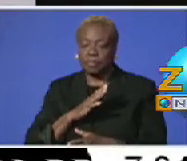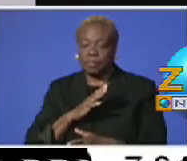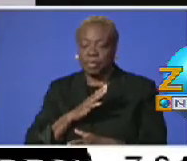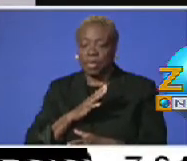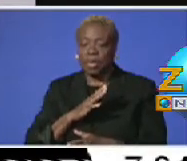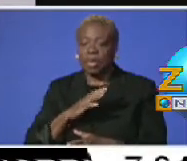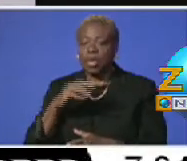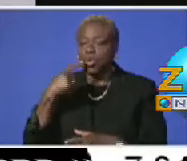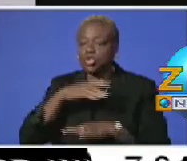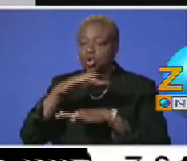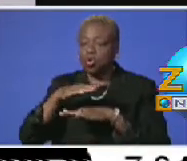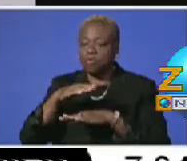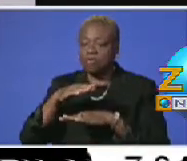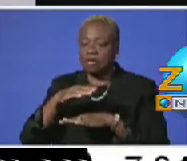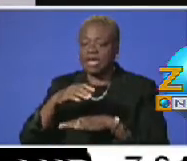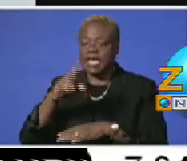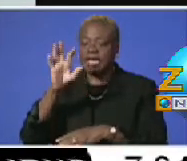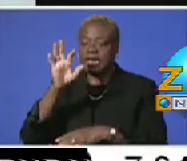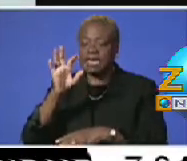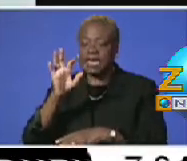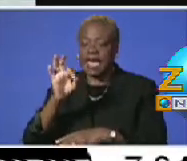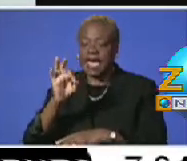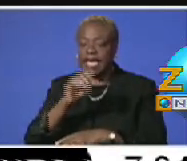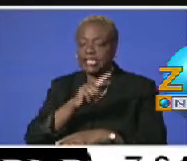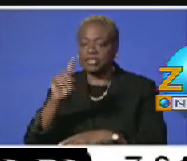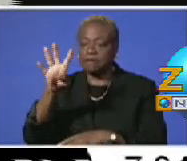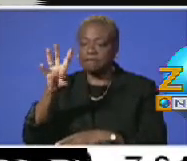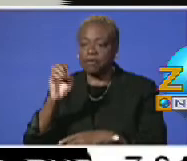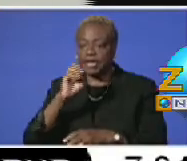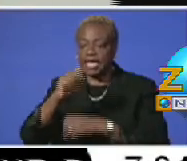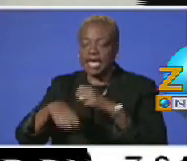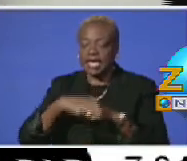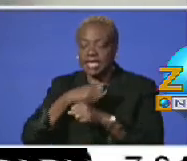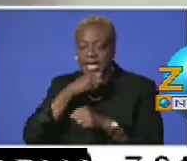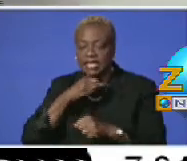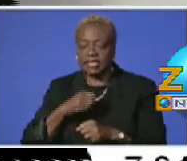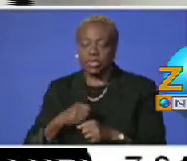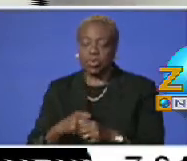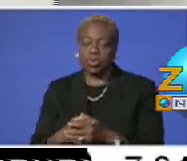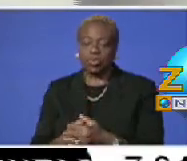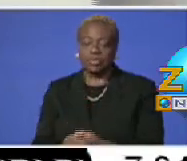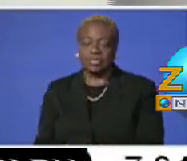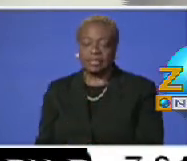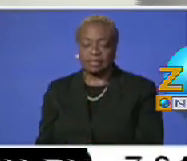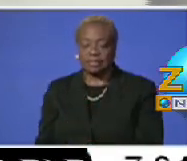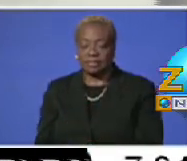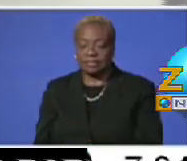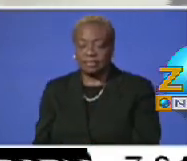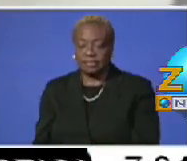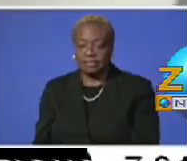age 9 to age 40, but anyone can get it. Betty Thompson-Moss, ZNS Network News.